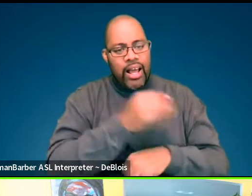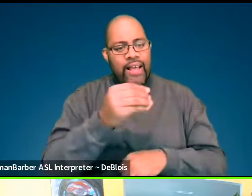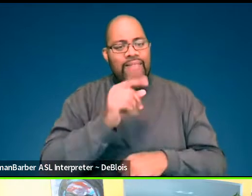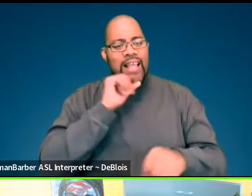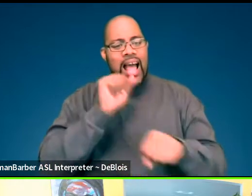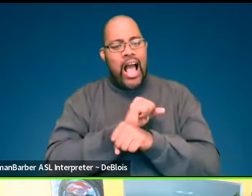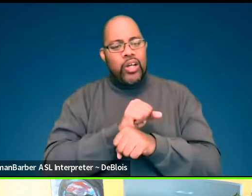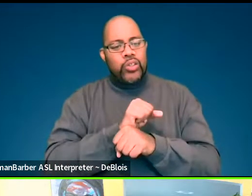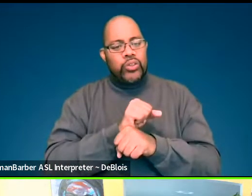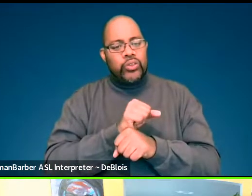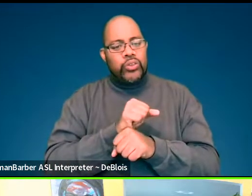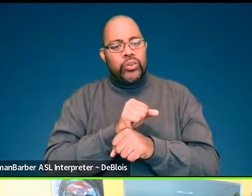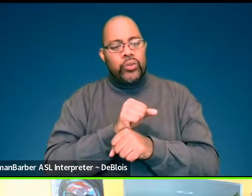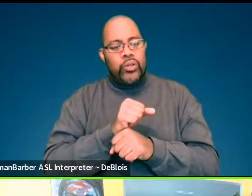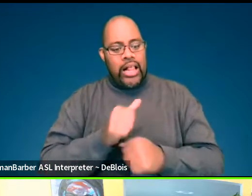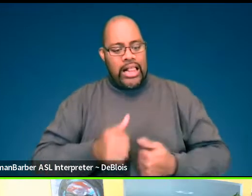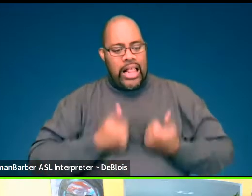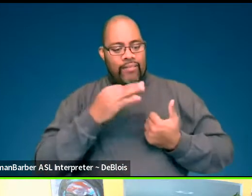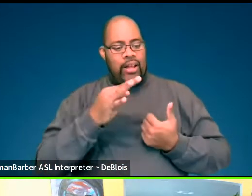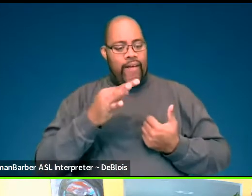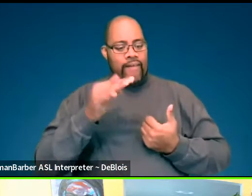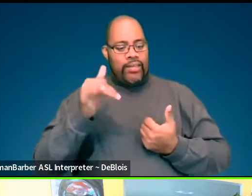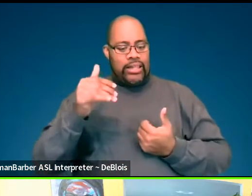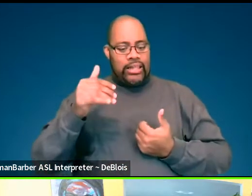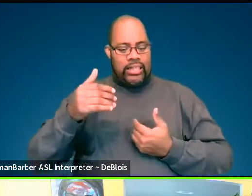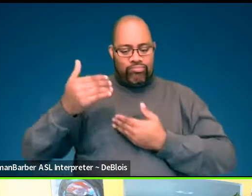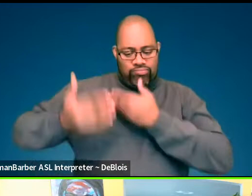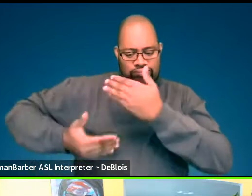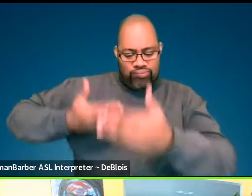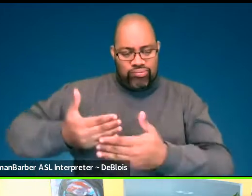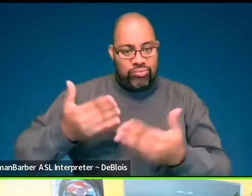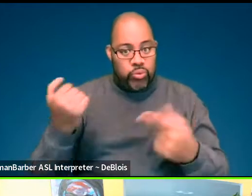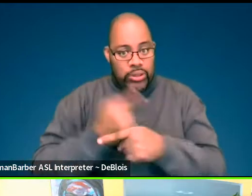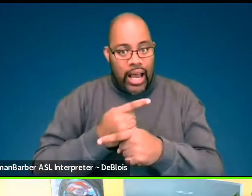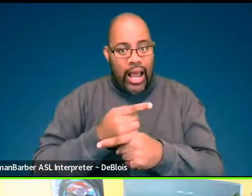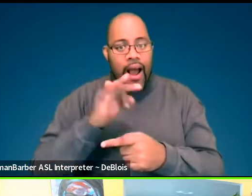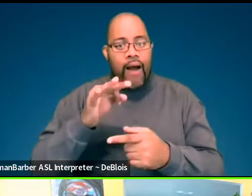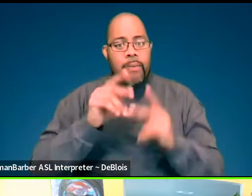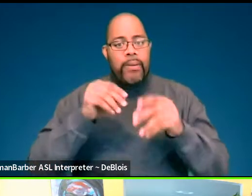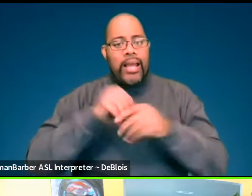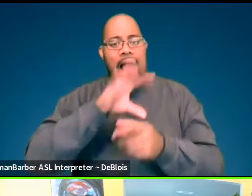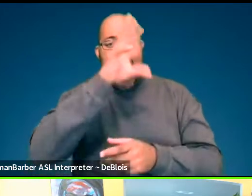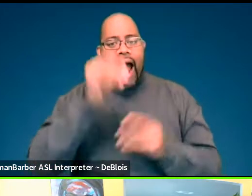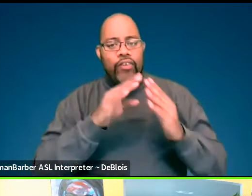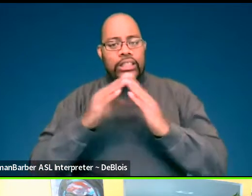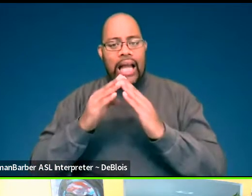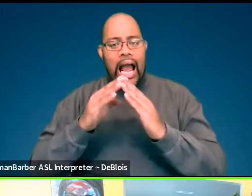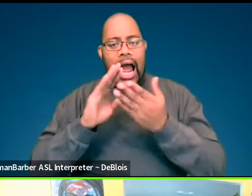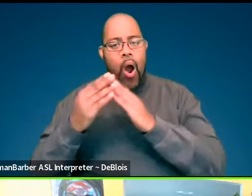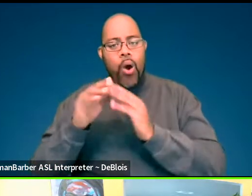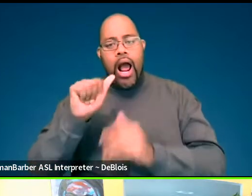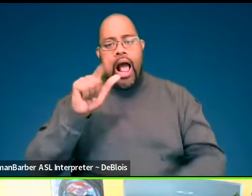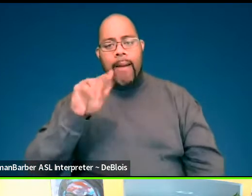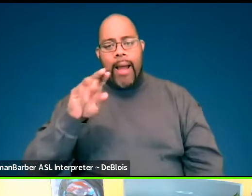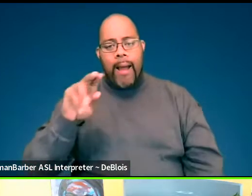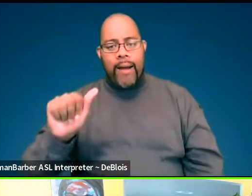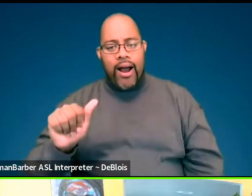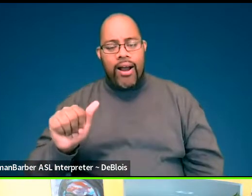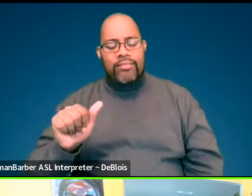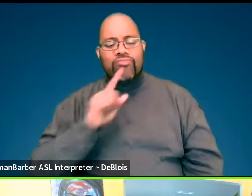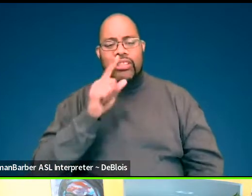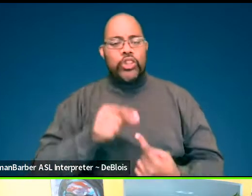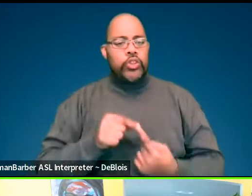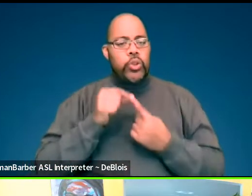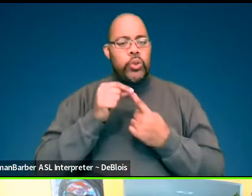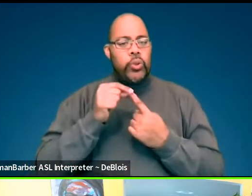actual livelihoods of descendants today in Africatown, Alabama. It is such a unique